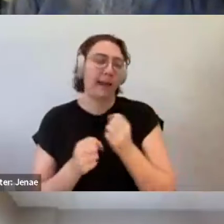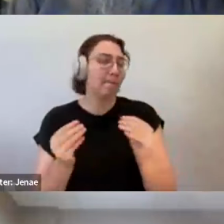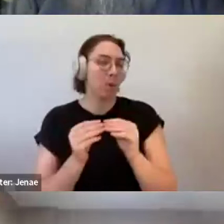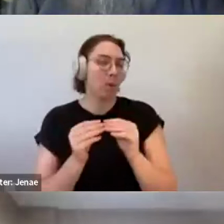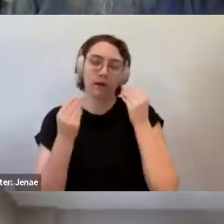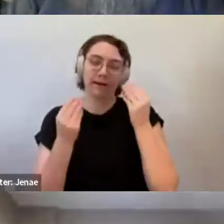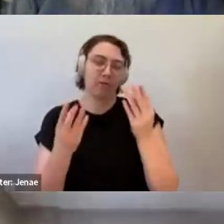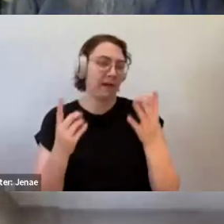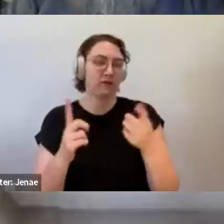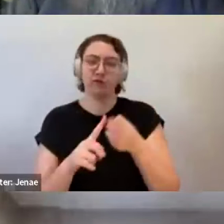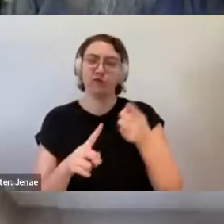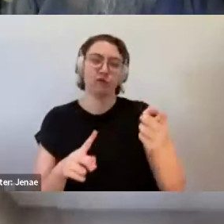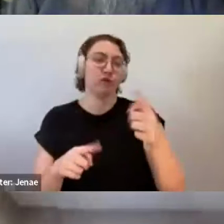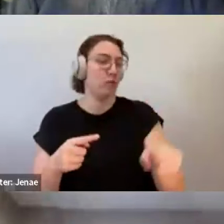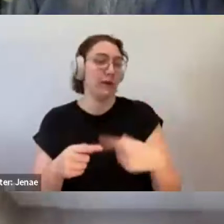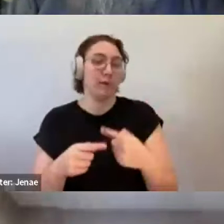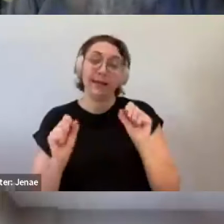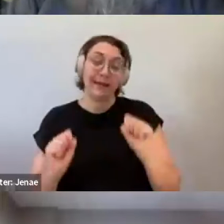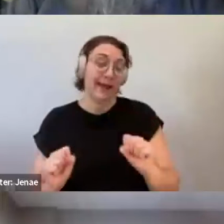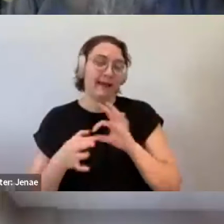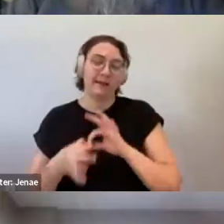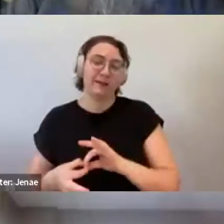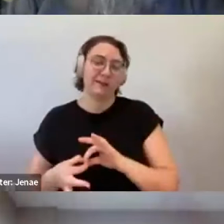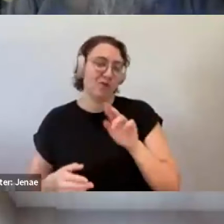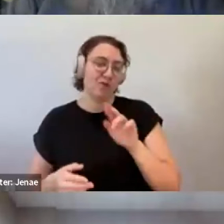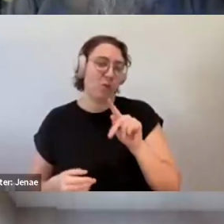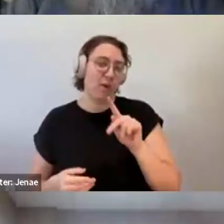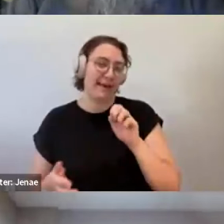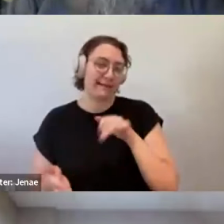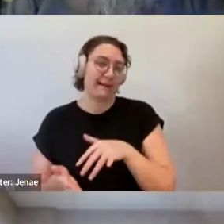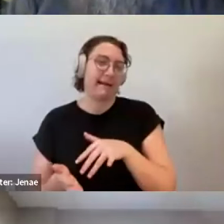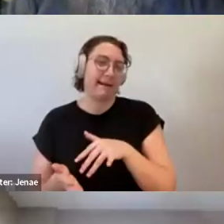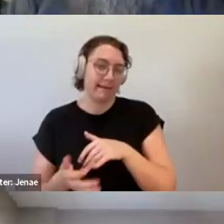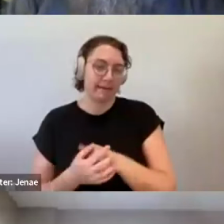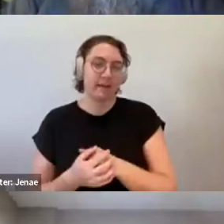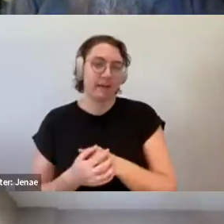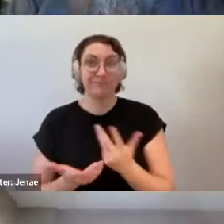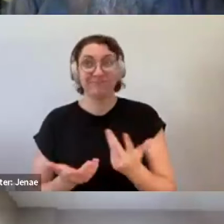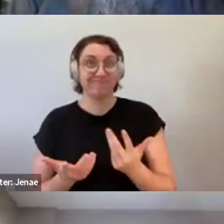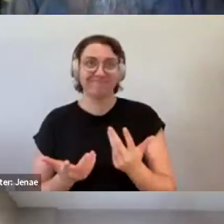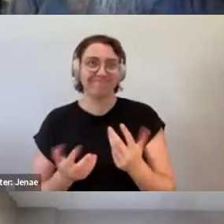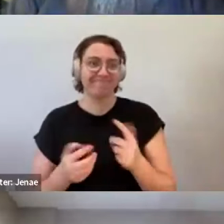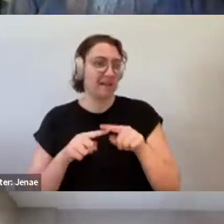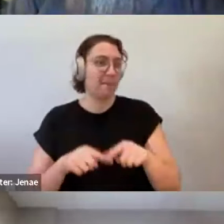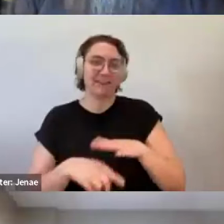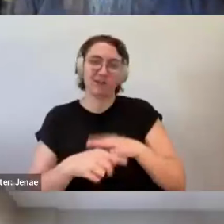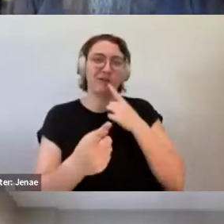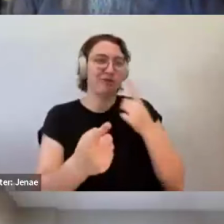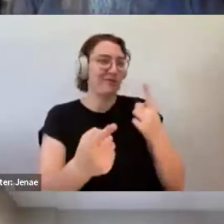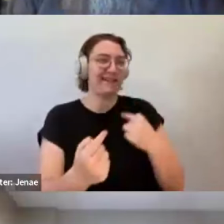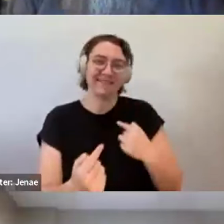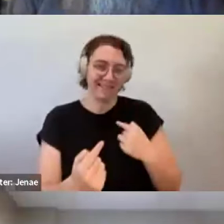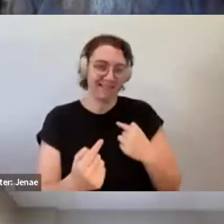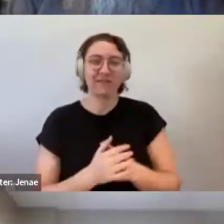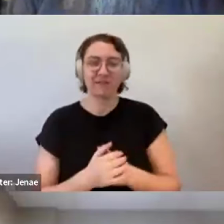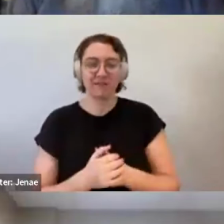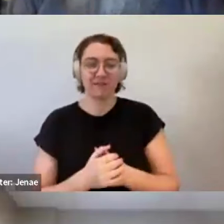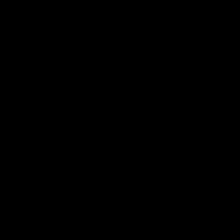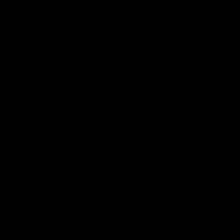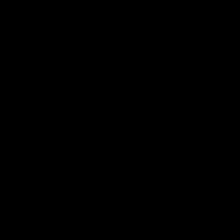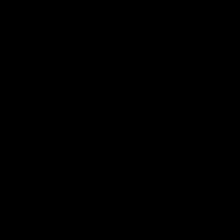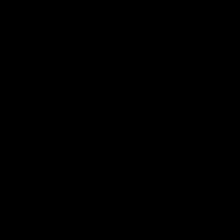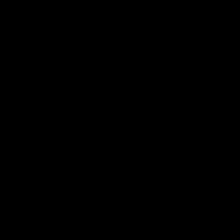as we possibly can as it relates to the rate study. But it all comes out, with the directives, and we will make our